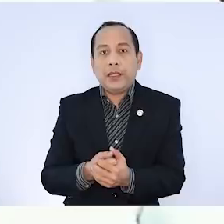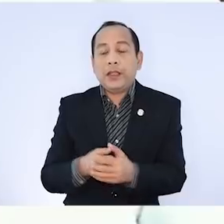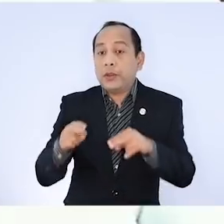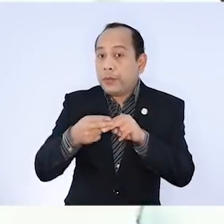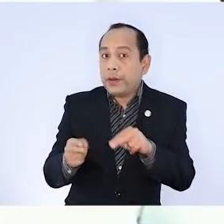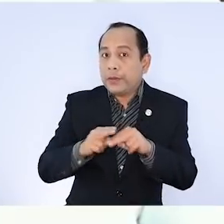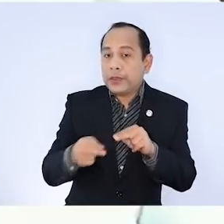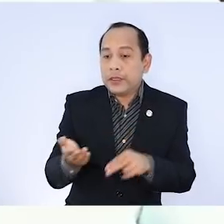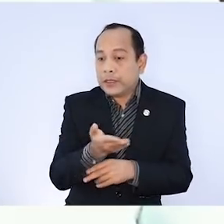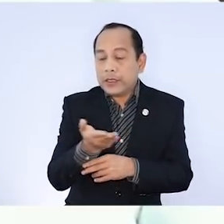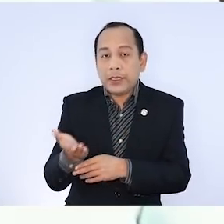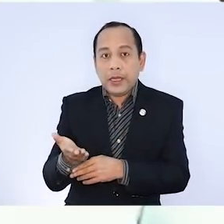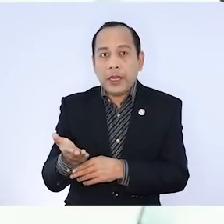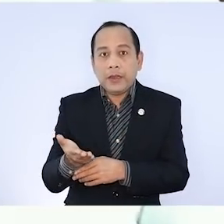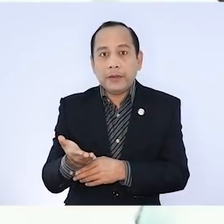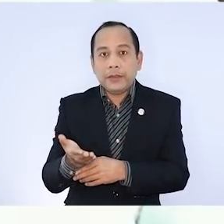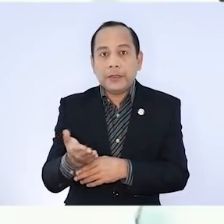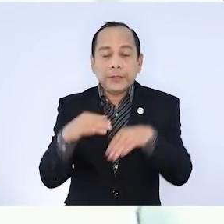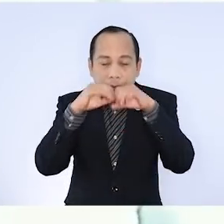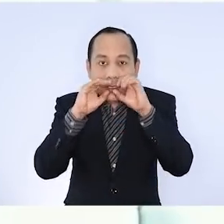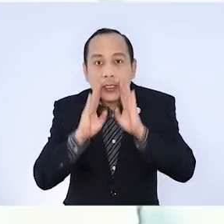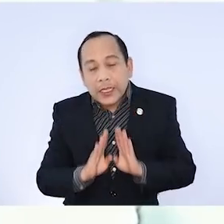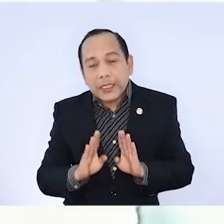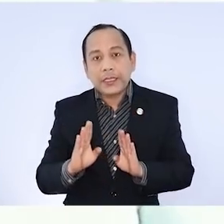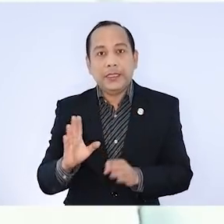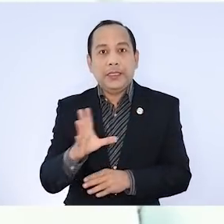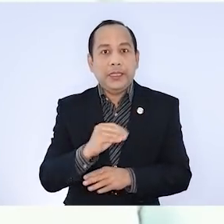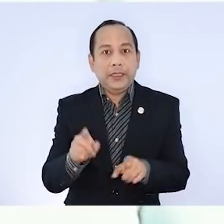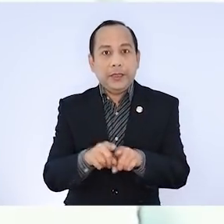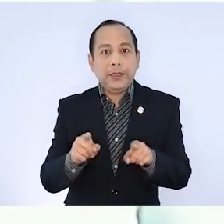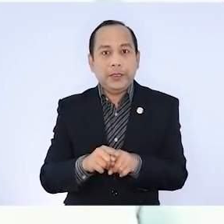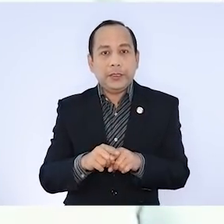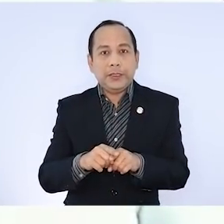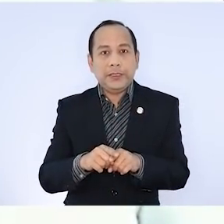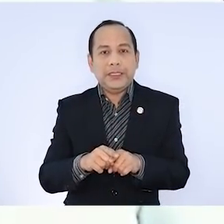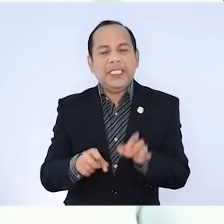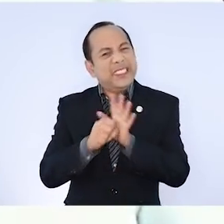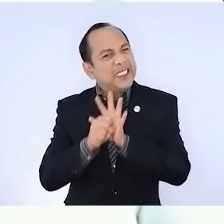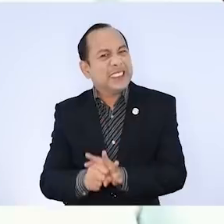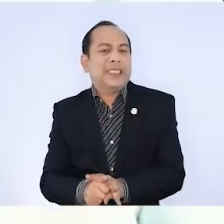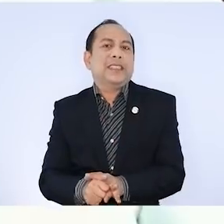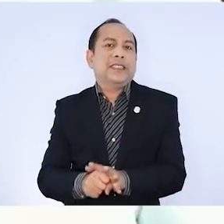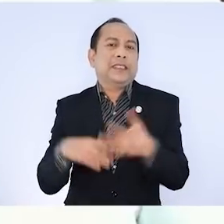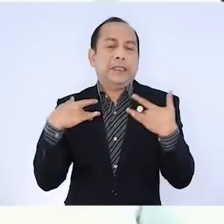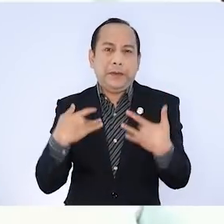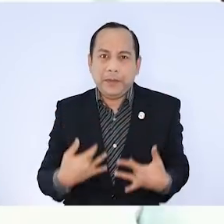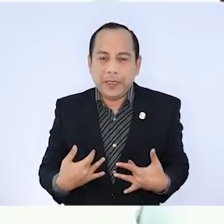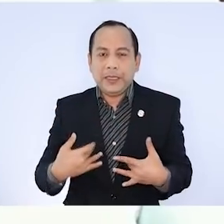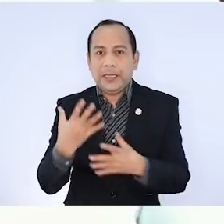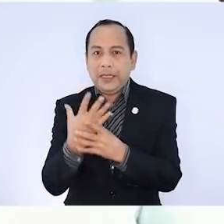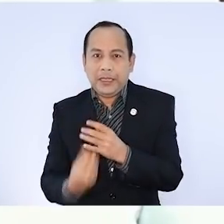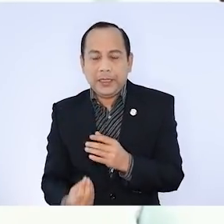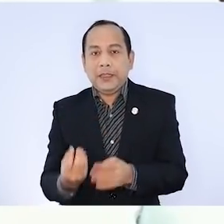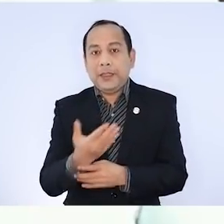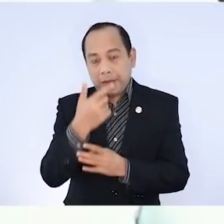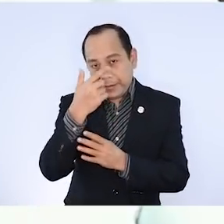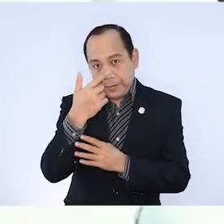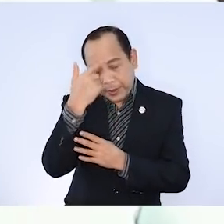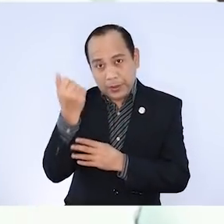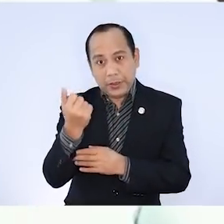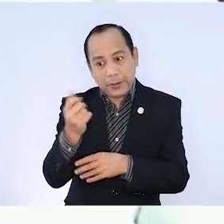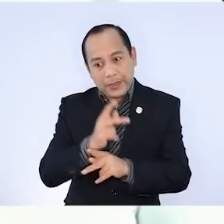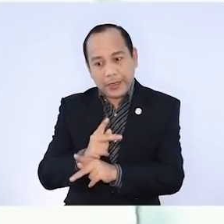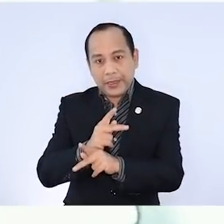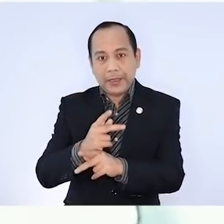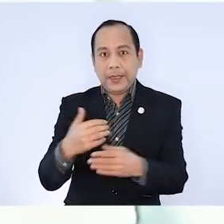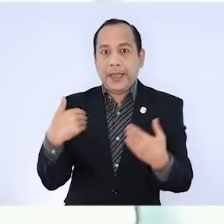Nababawasan po ang ating kalungkutan, ang ating stress at ang ating depresyon sa pag-aalaga po ng